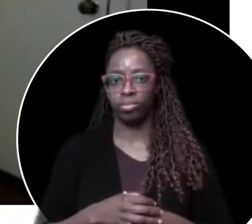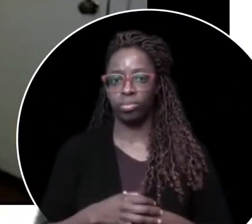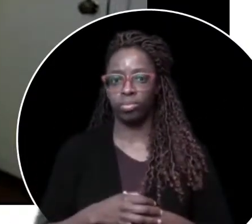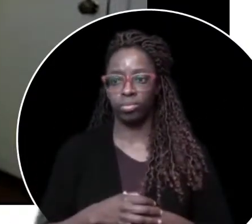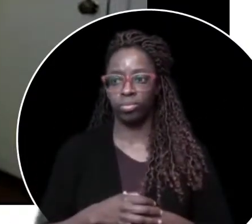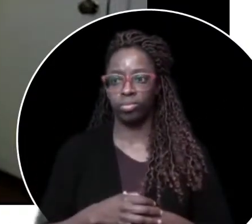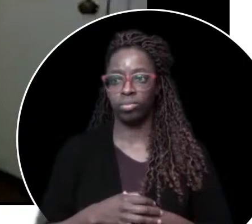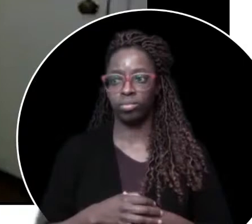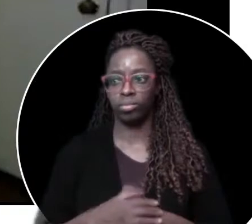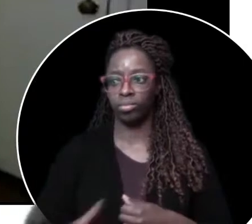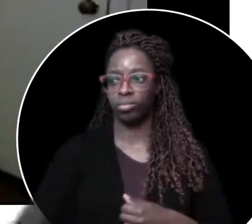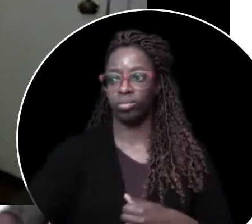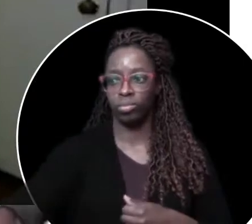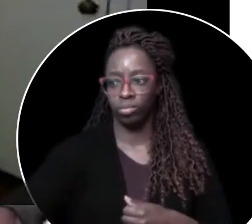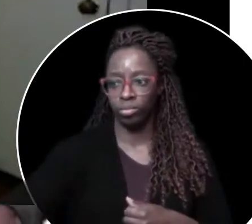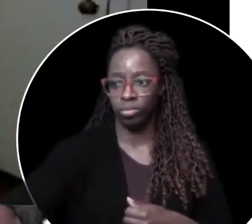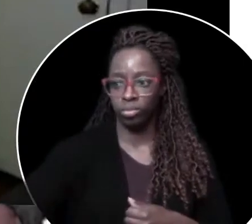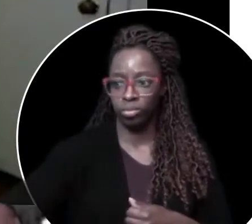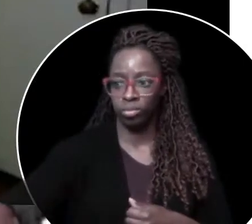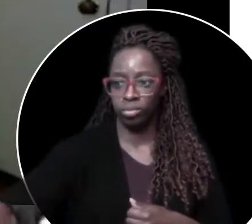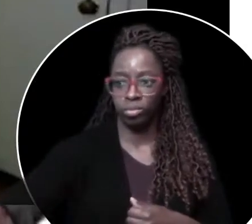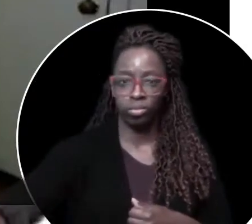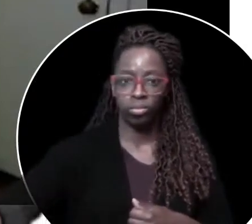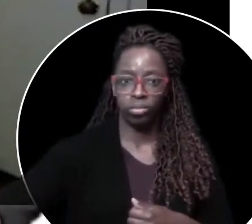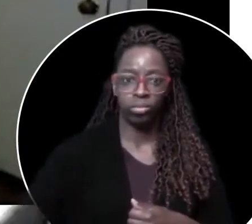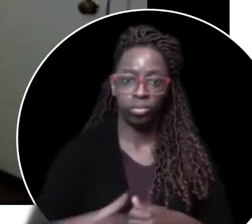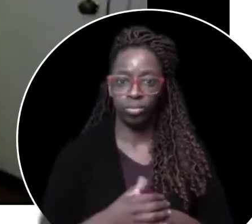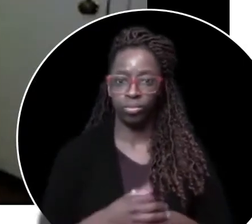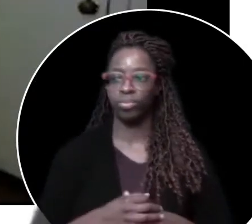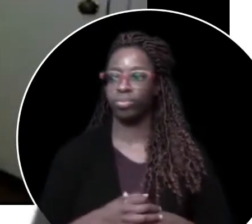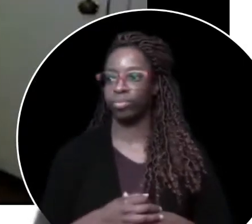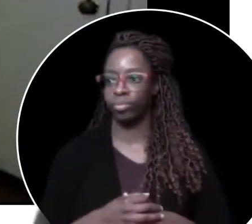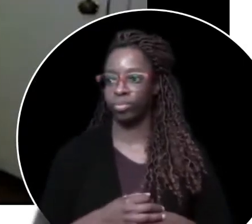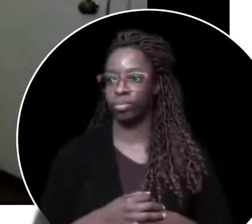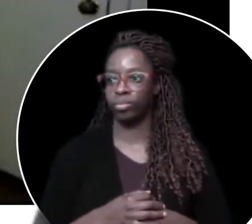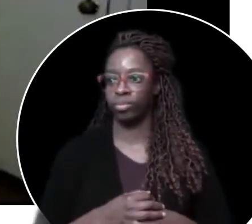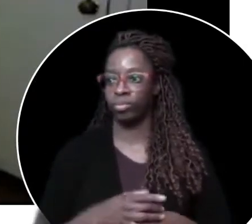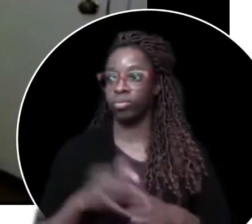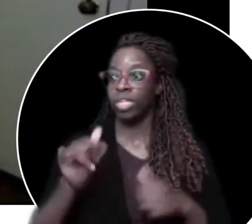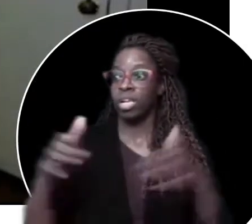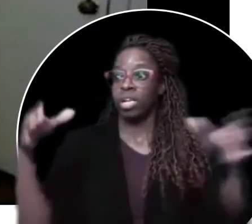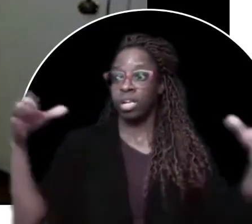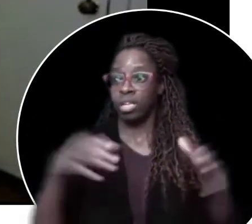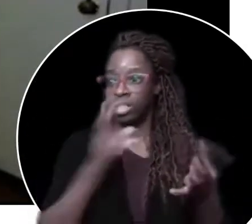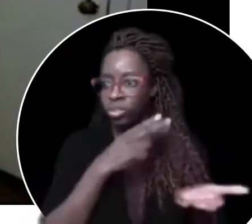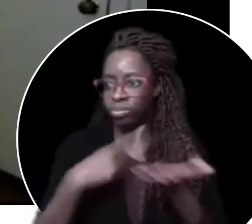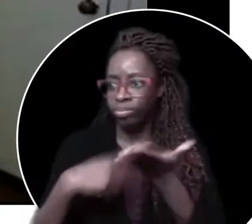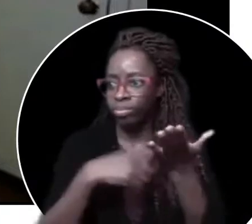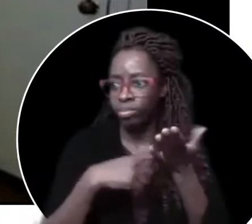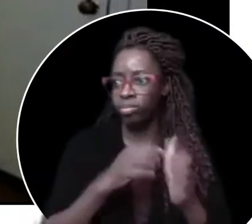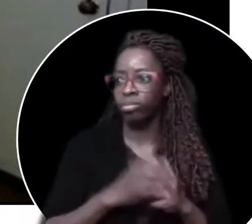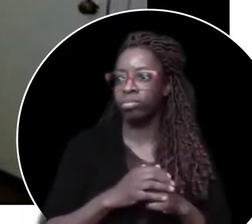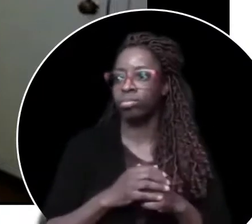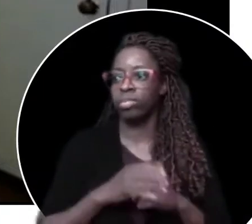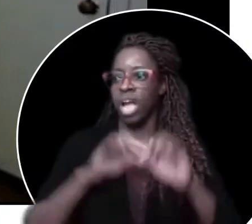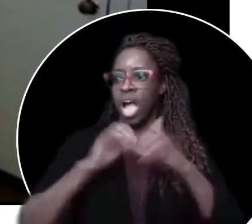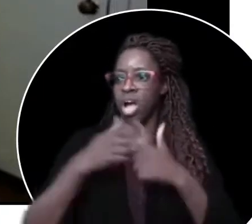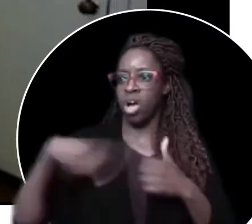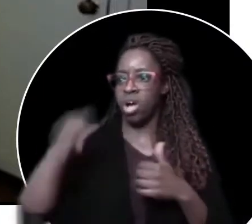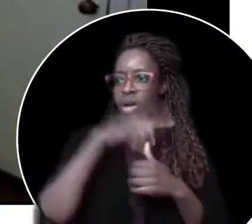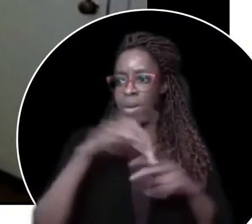space, time, and membership, how immigration serves as an alibi to settler